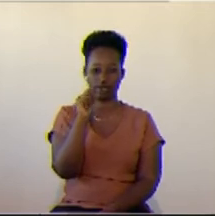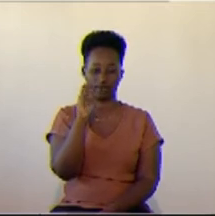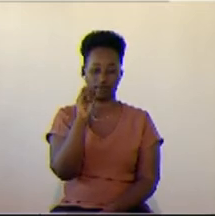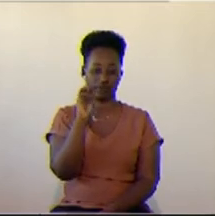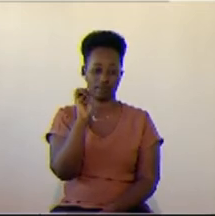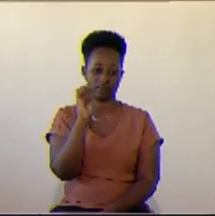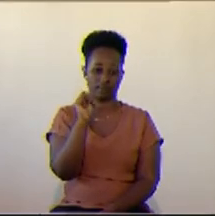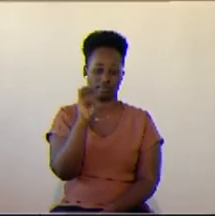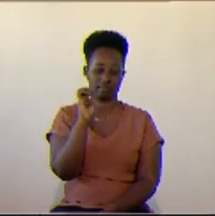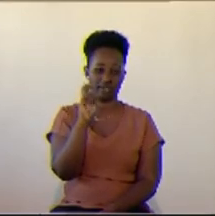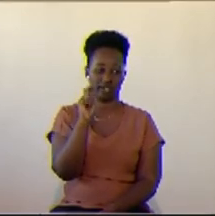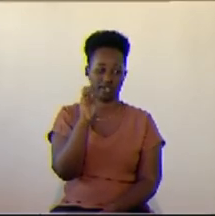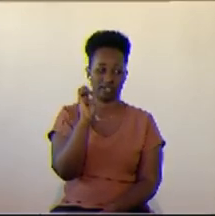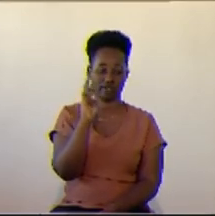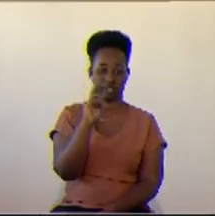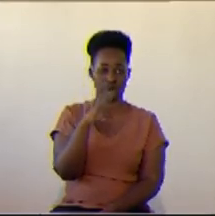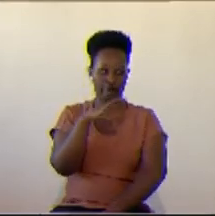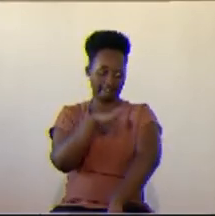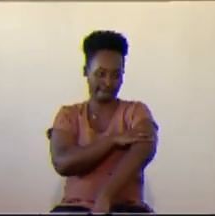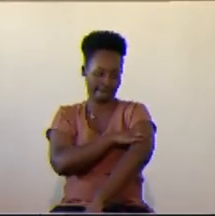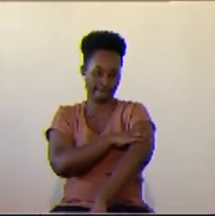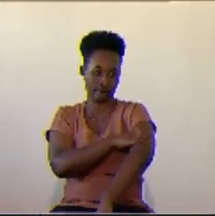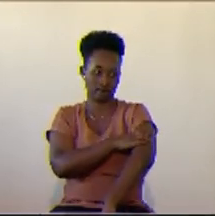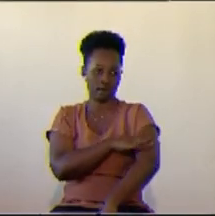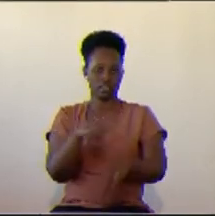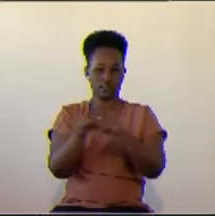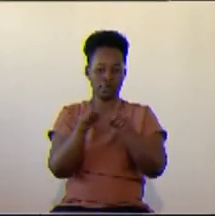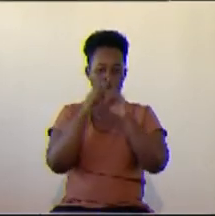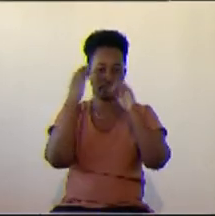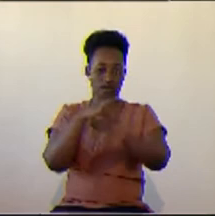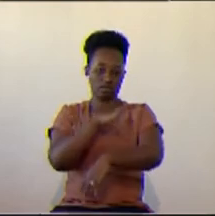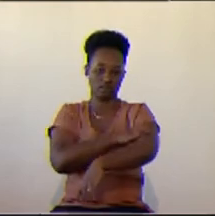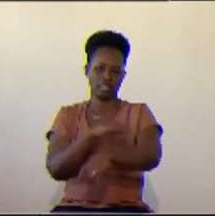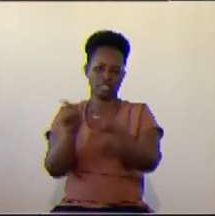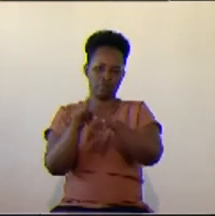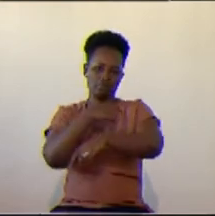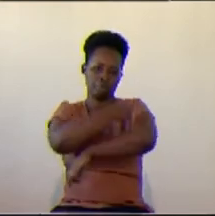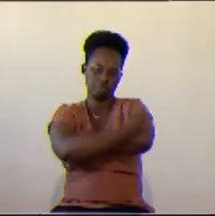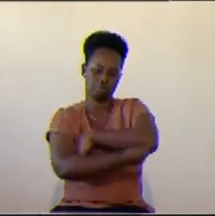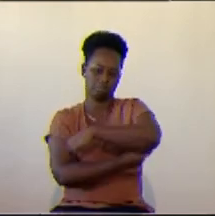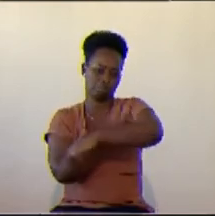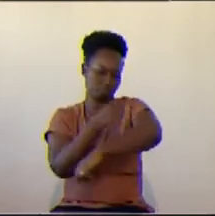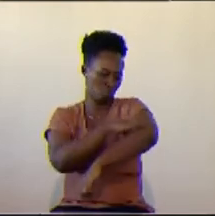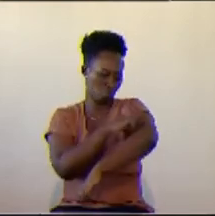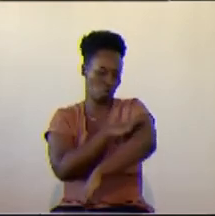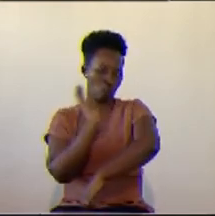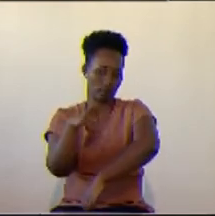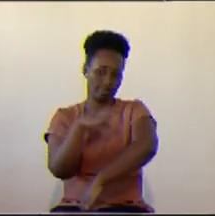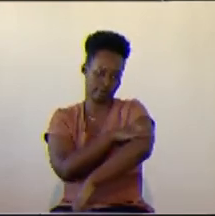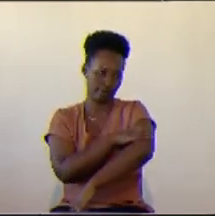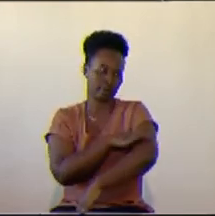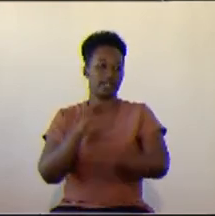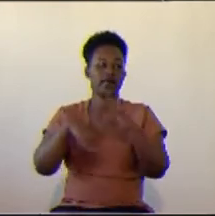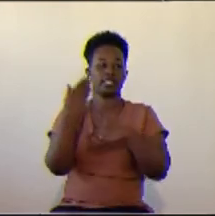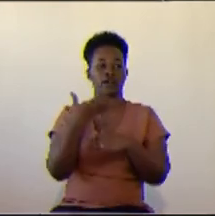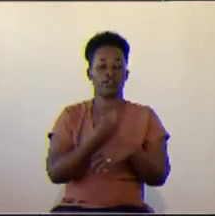which is an inflatable, material that they wrap around your arm. And then you have